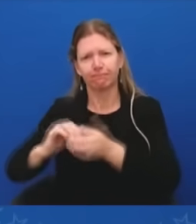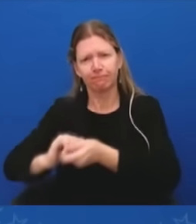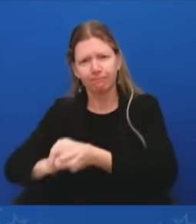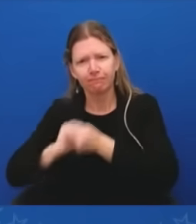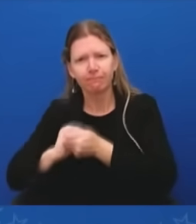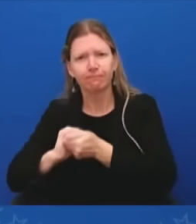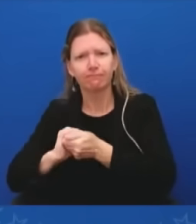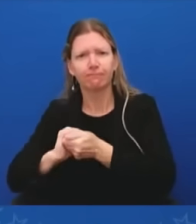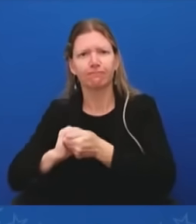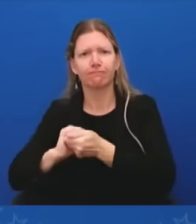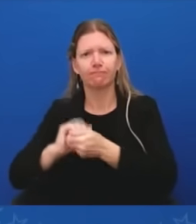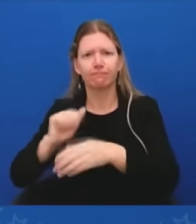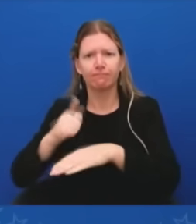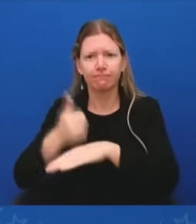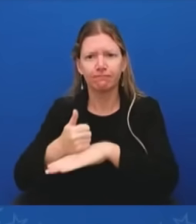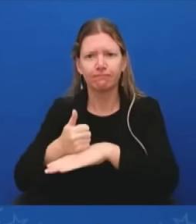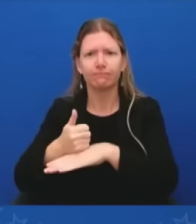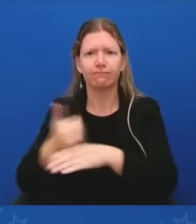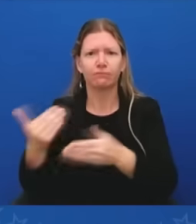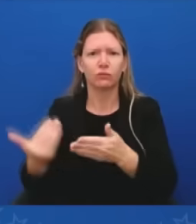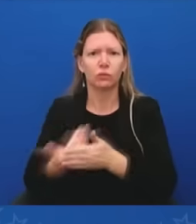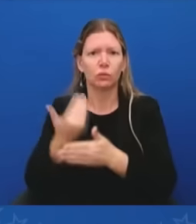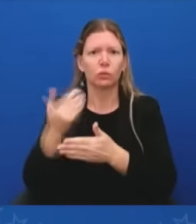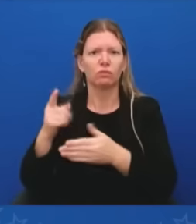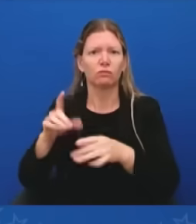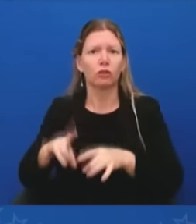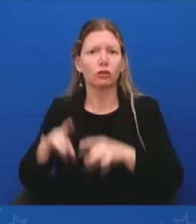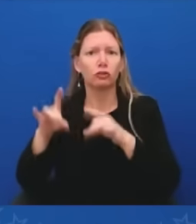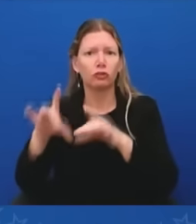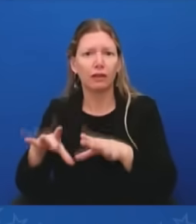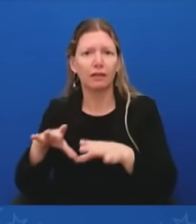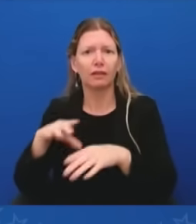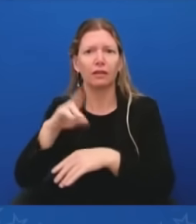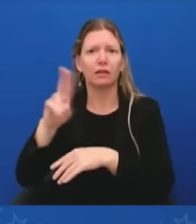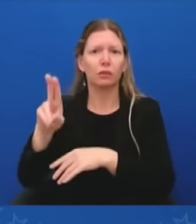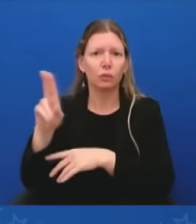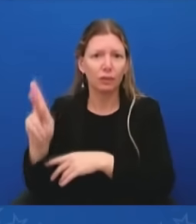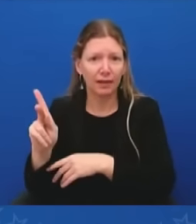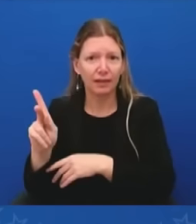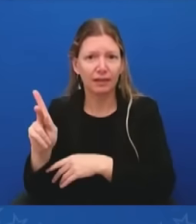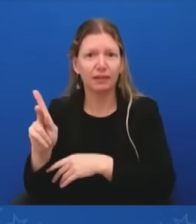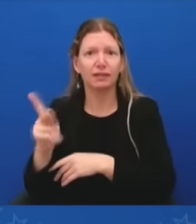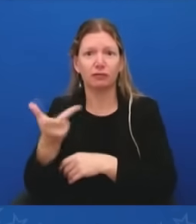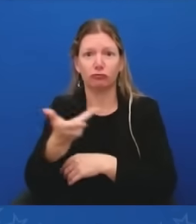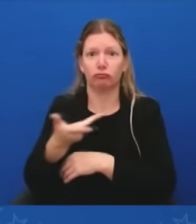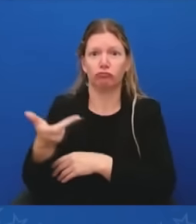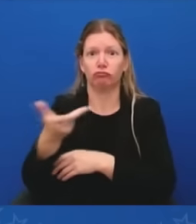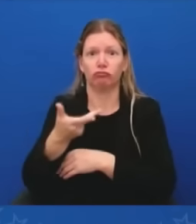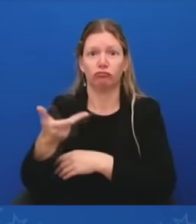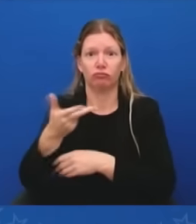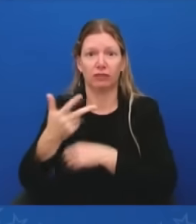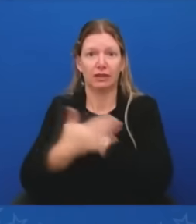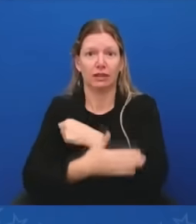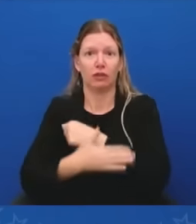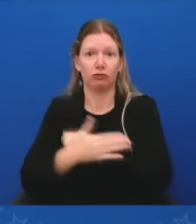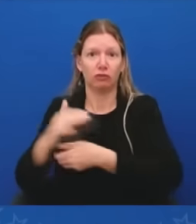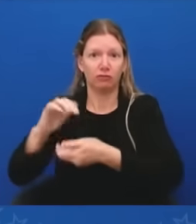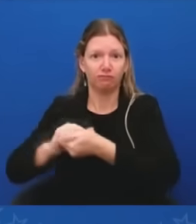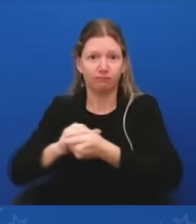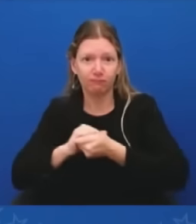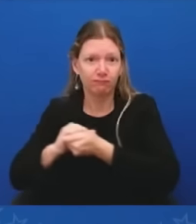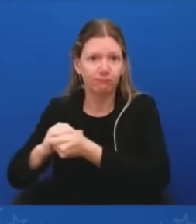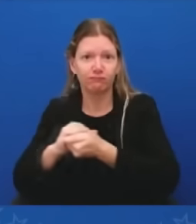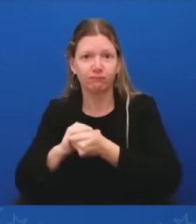Australia and the United Kingdom, or the trilateral cooperation we forged with Japan and the Republic of Korea that no one thought was